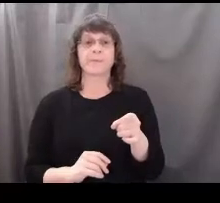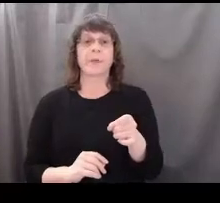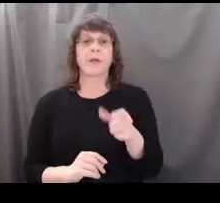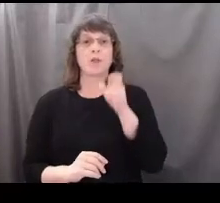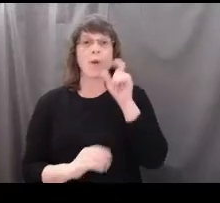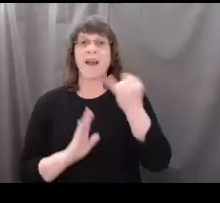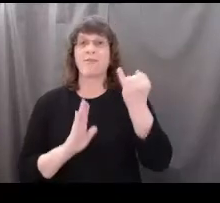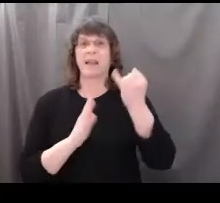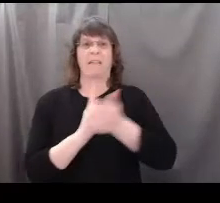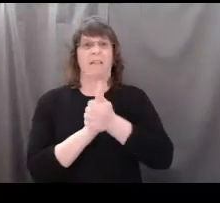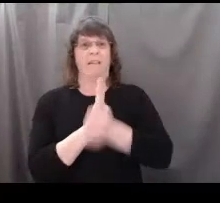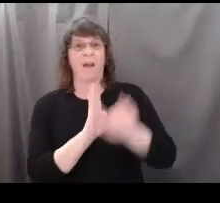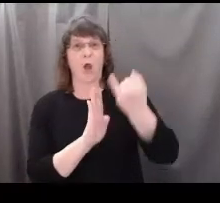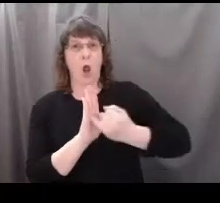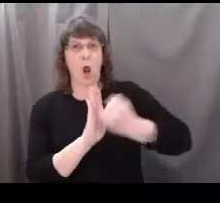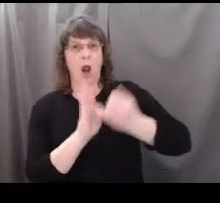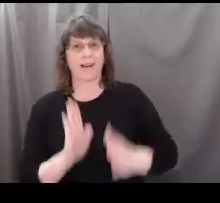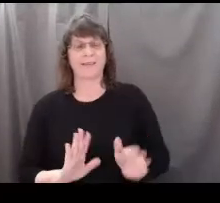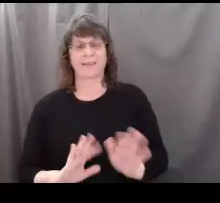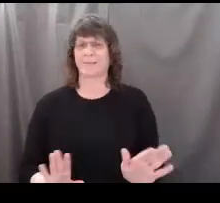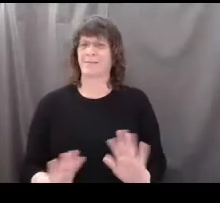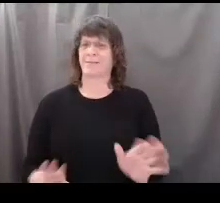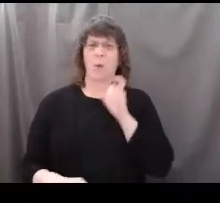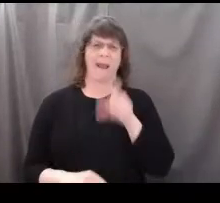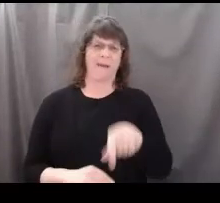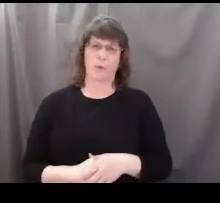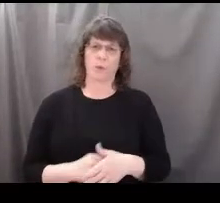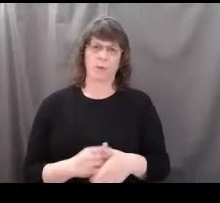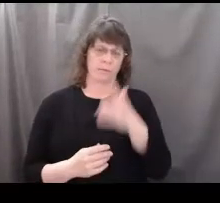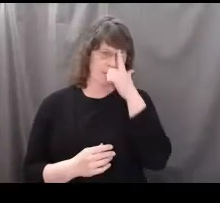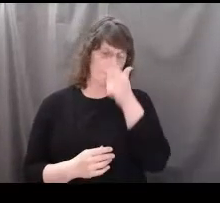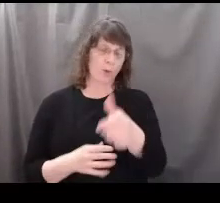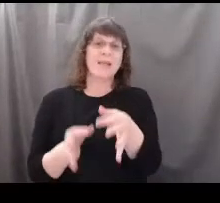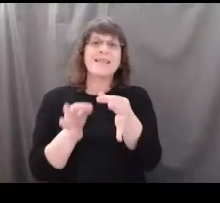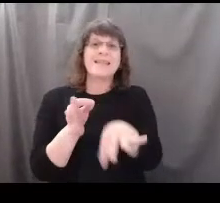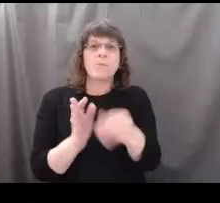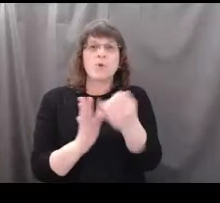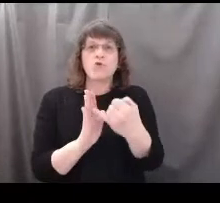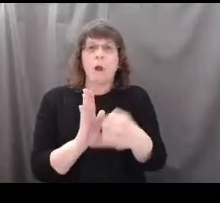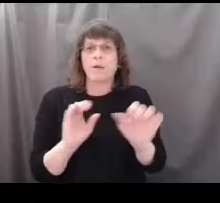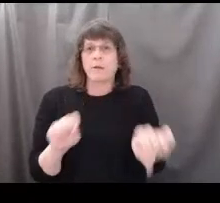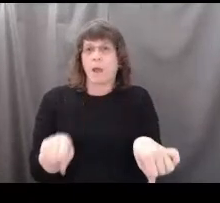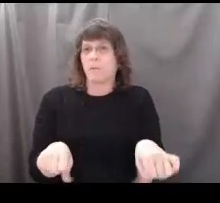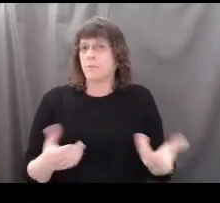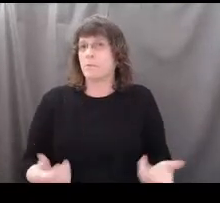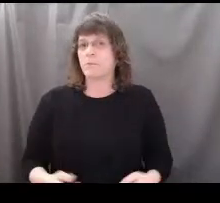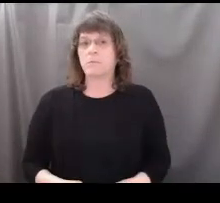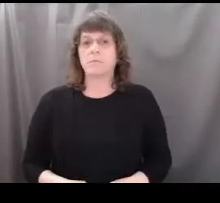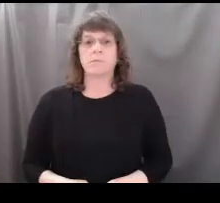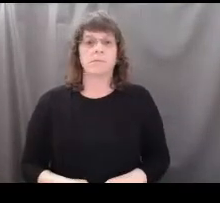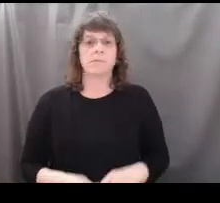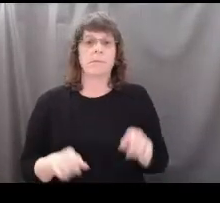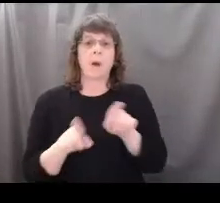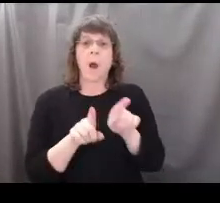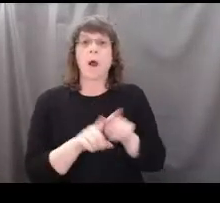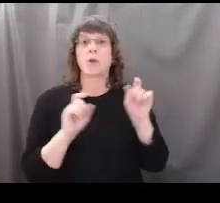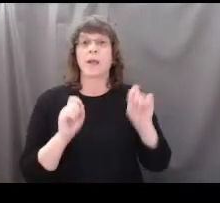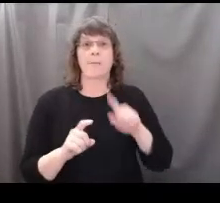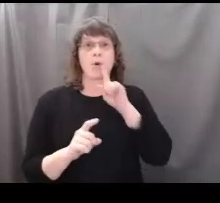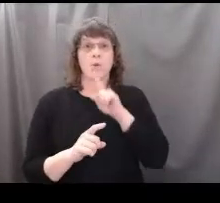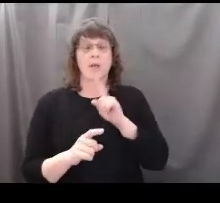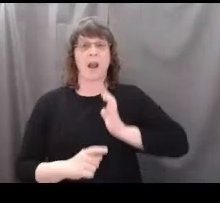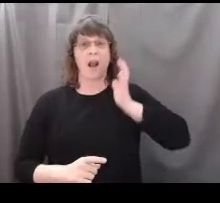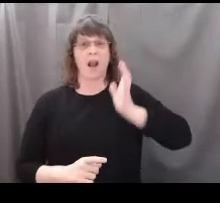be an artist to do this. You can do whatever you want. It can be a very simple drawing. It can also be a